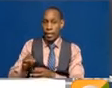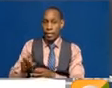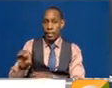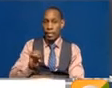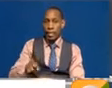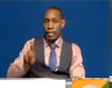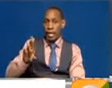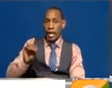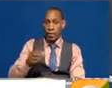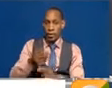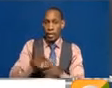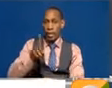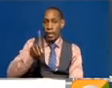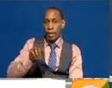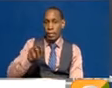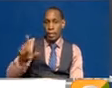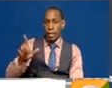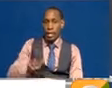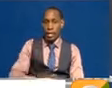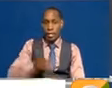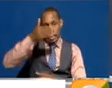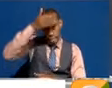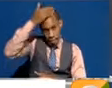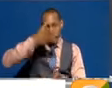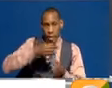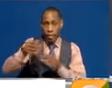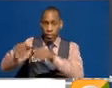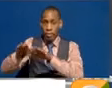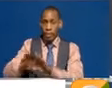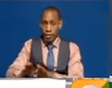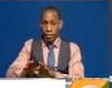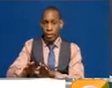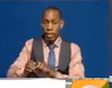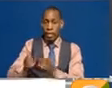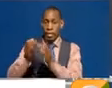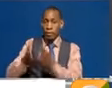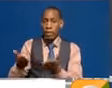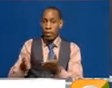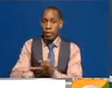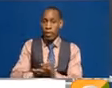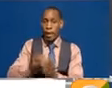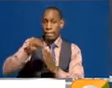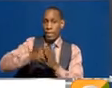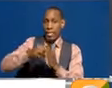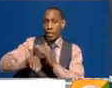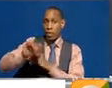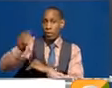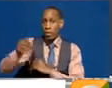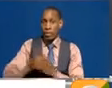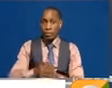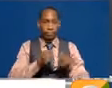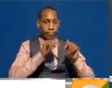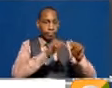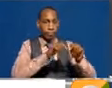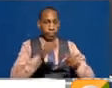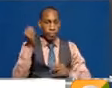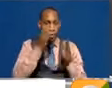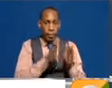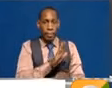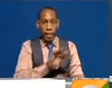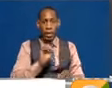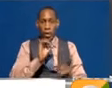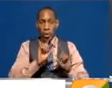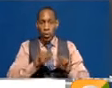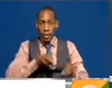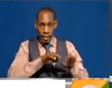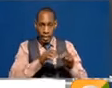returning officer Daniel Musyoka. Chebukati, who attended the funeral of the late Musyoka in Mwala, Machakos County, blamed politicians over what